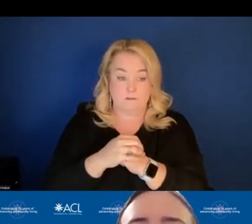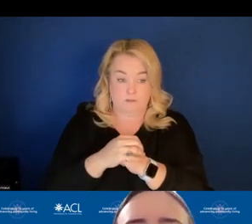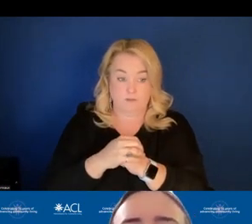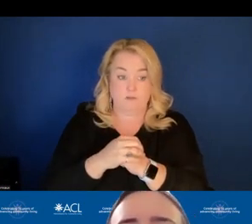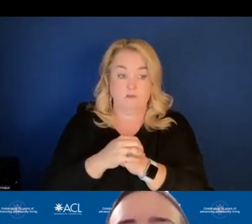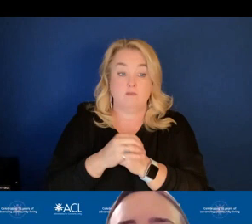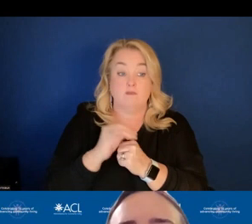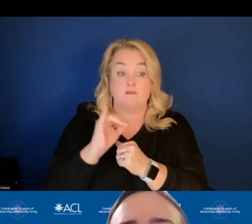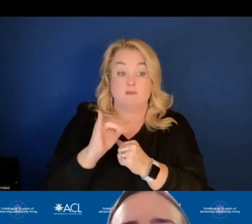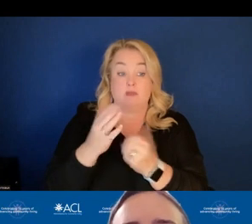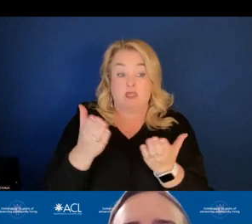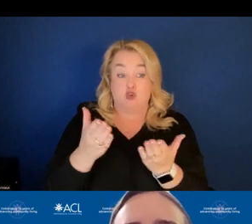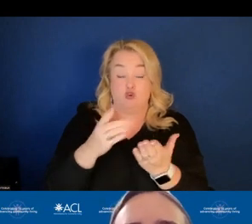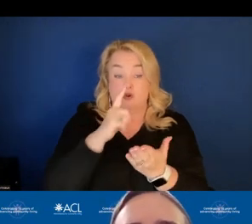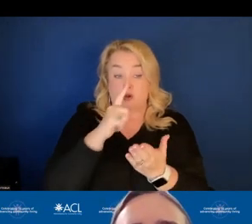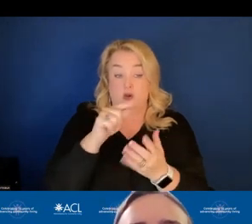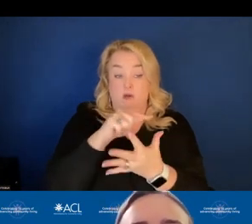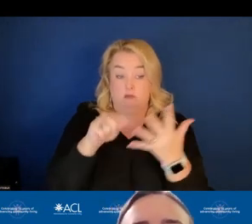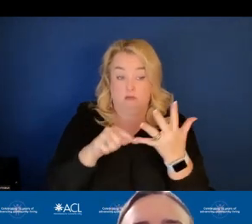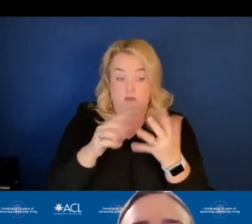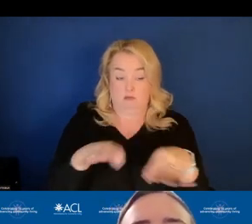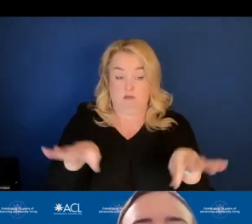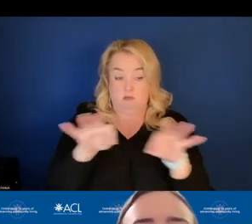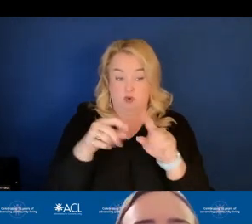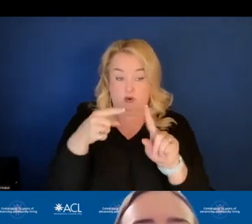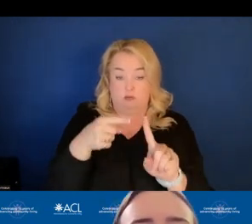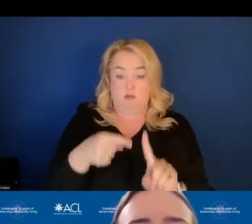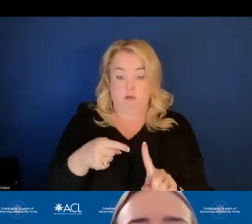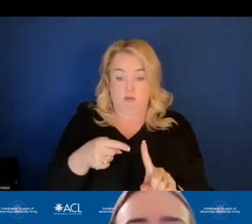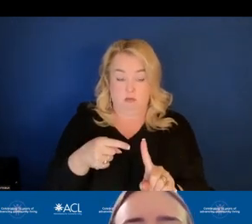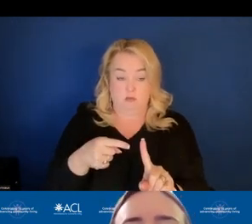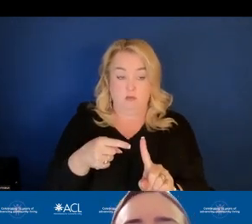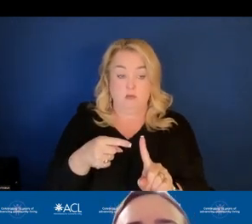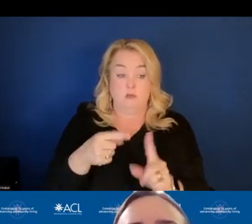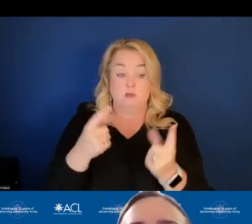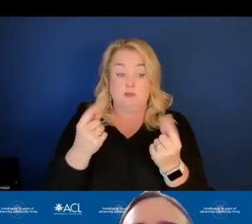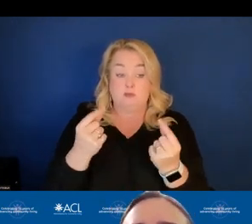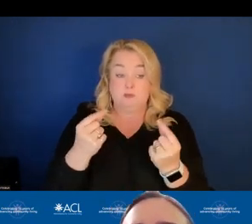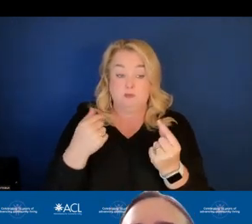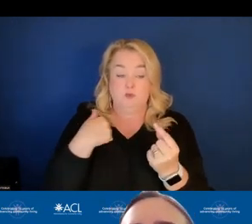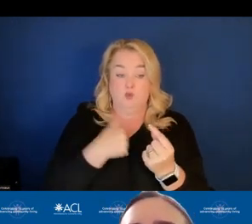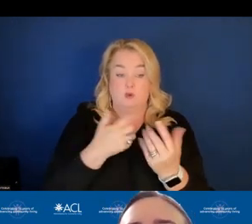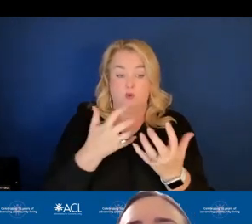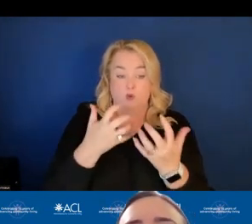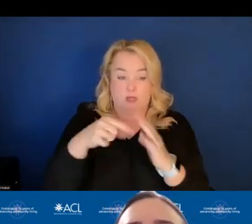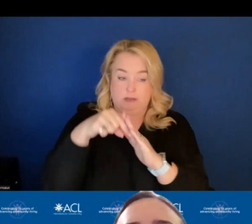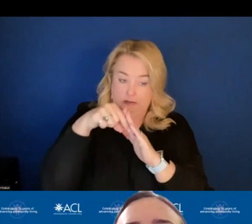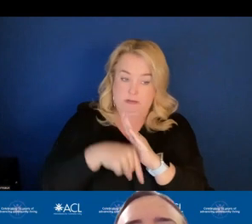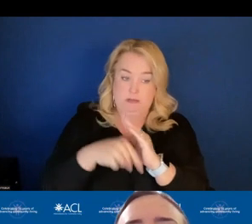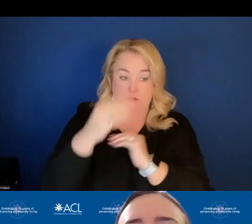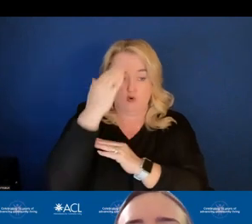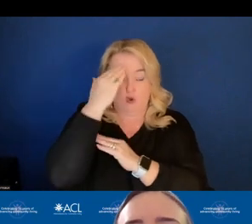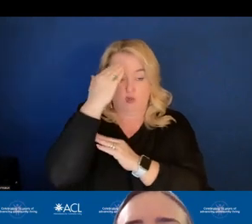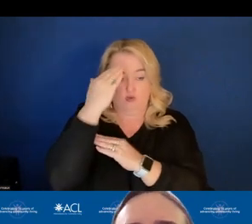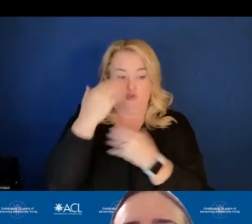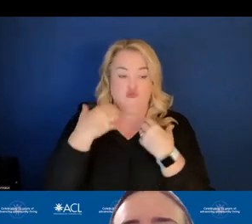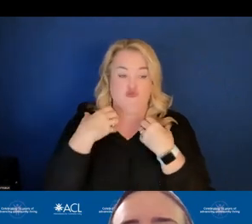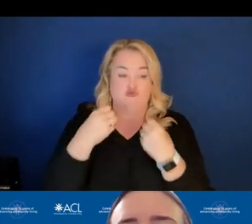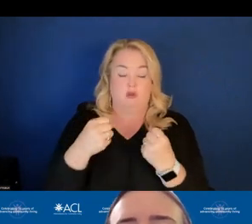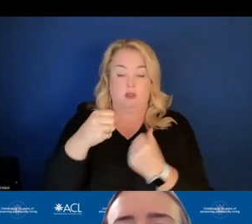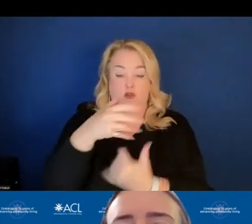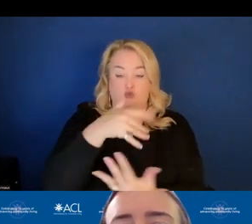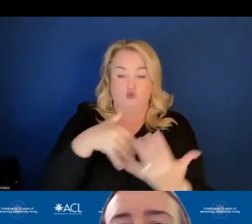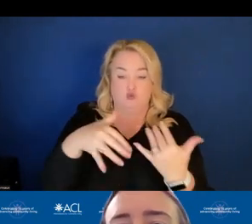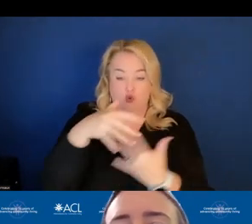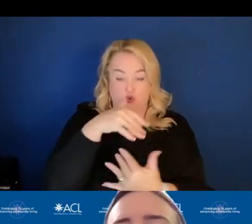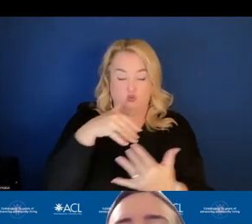Listed here are some of our key efforts. Really, our key efforts are to deepen knowledge, strengthen social infrastructure